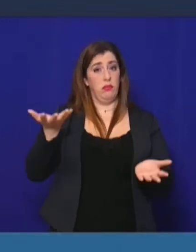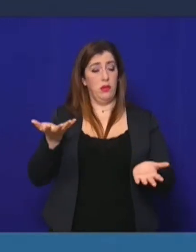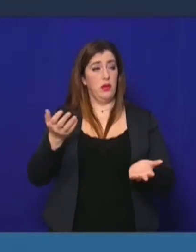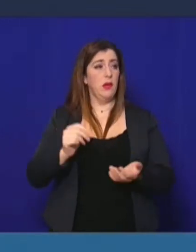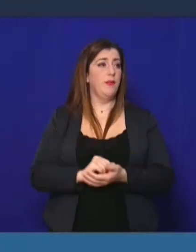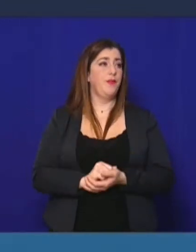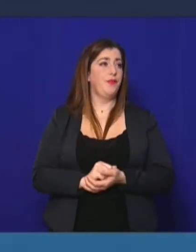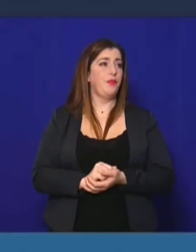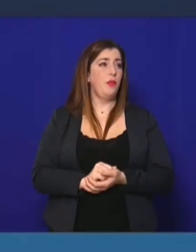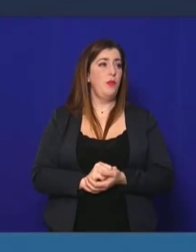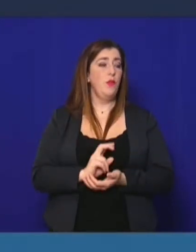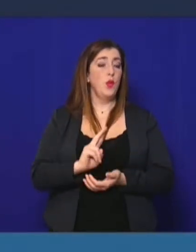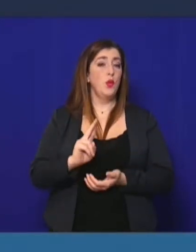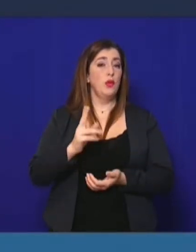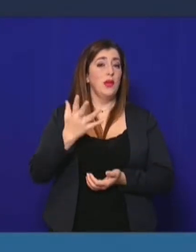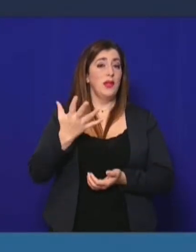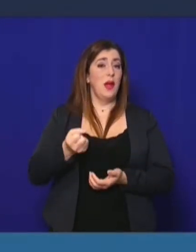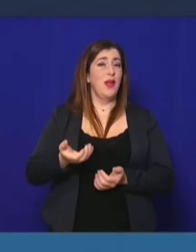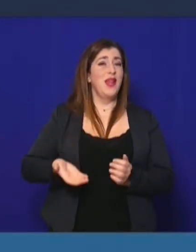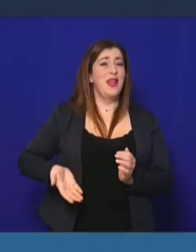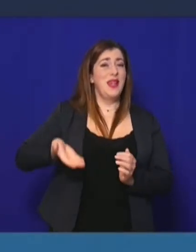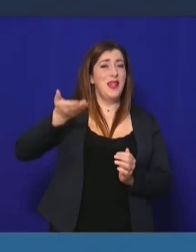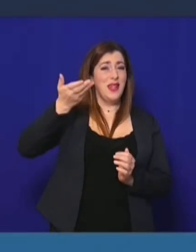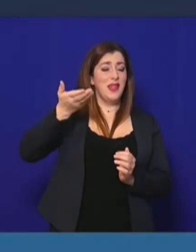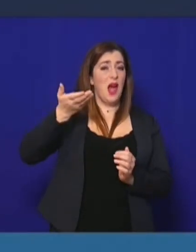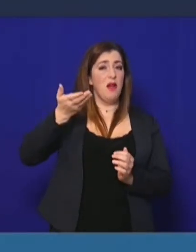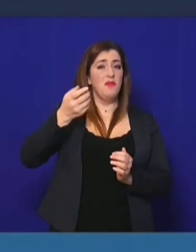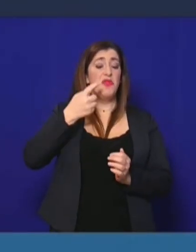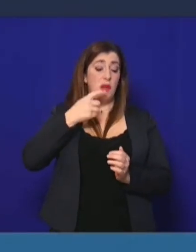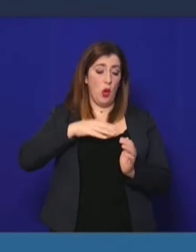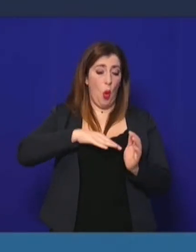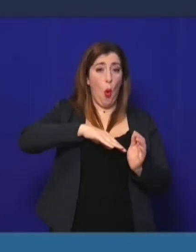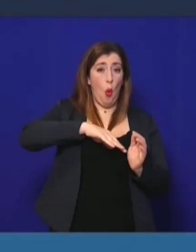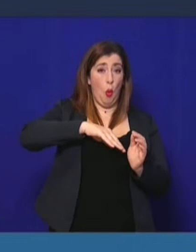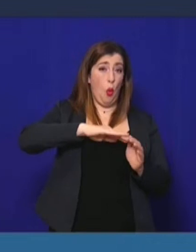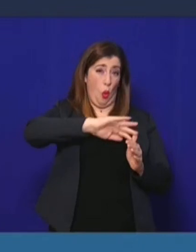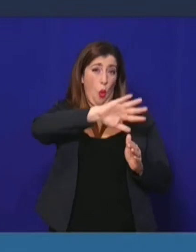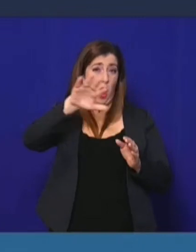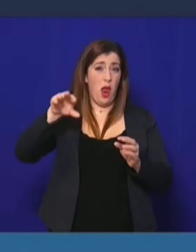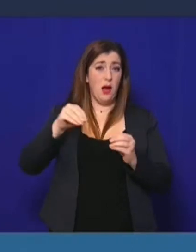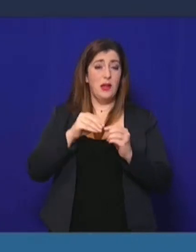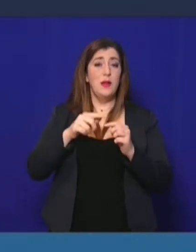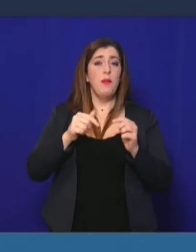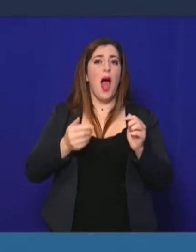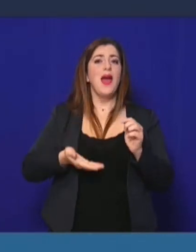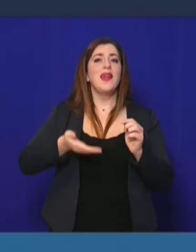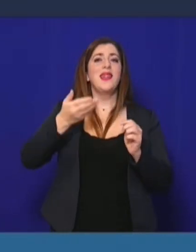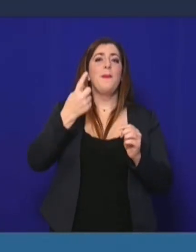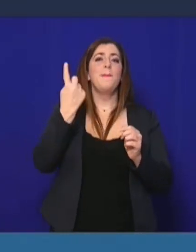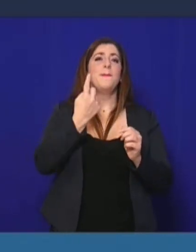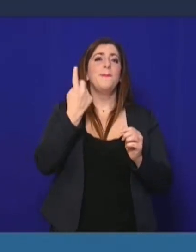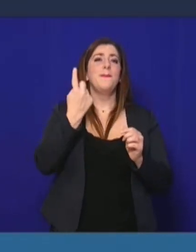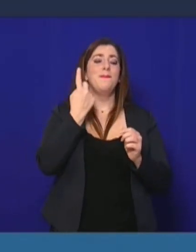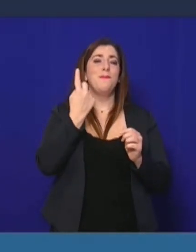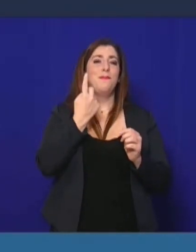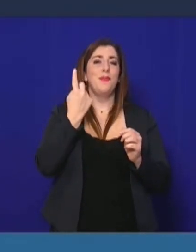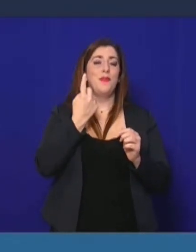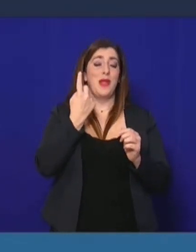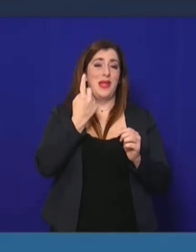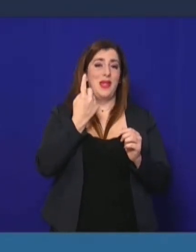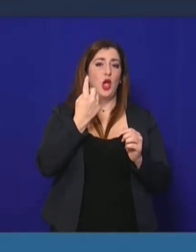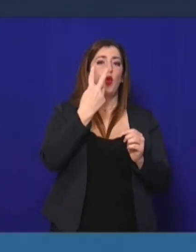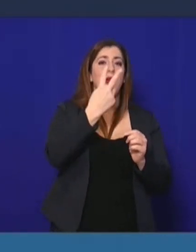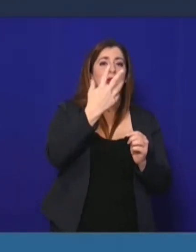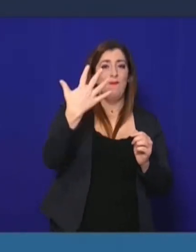kienet kważi fl-etajiet kollha, però kienet ħafna iktar f'dawk l-etajiet bejn 25 u 43 sena.